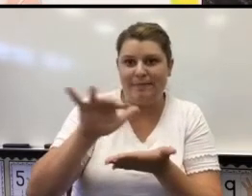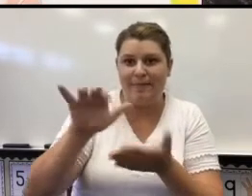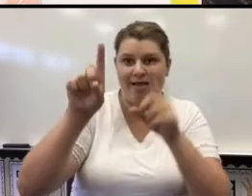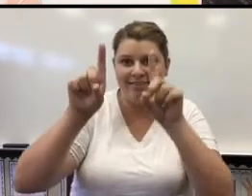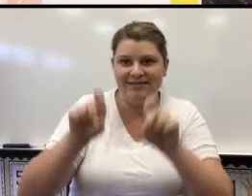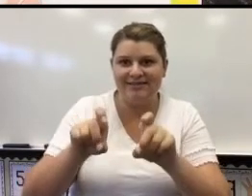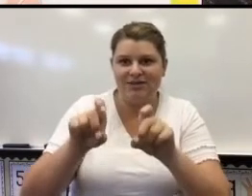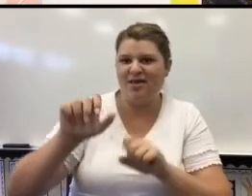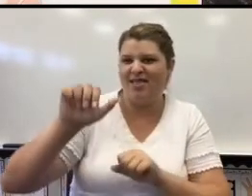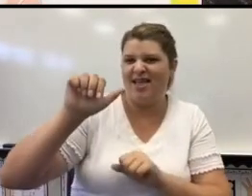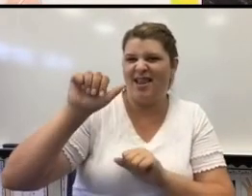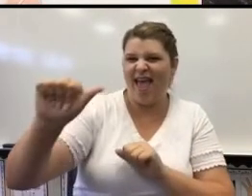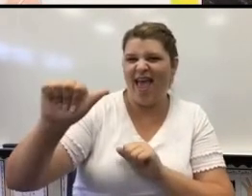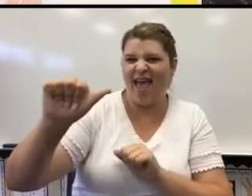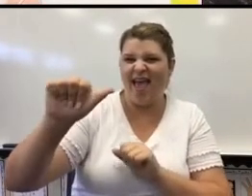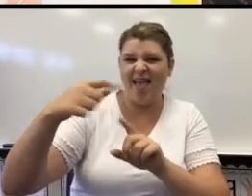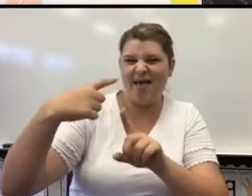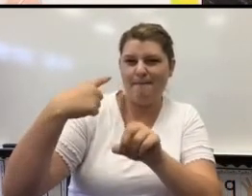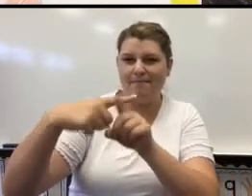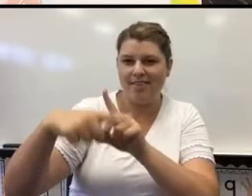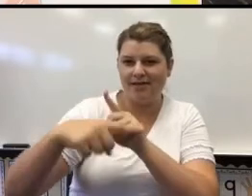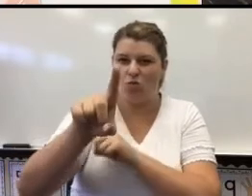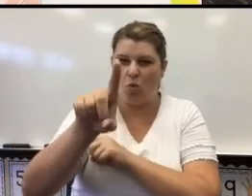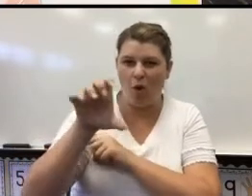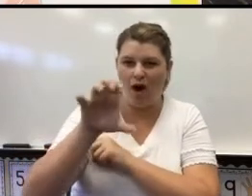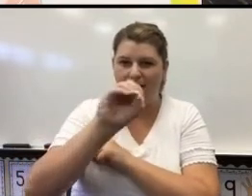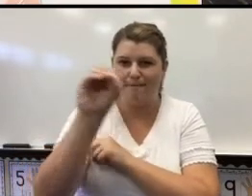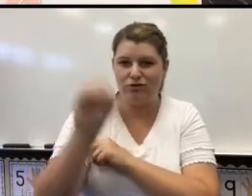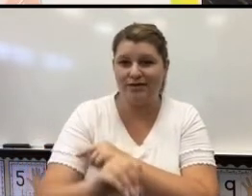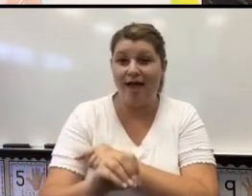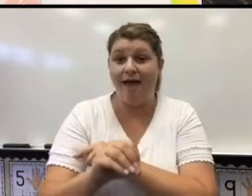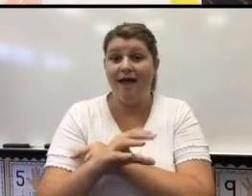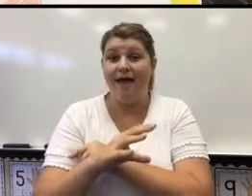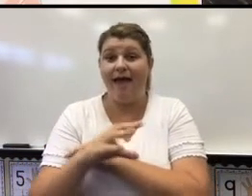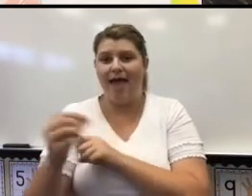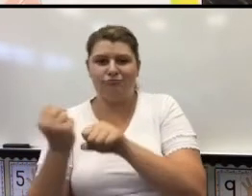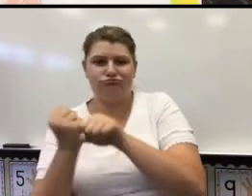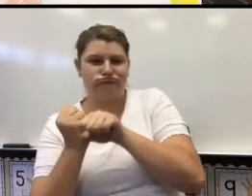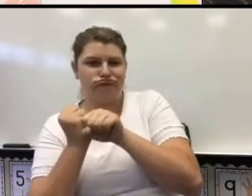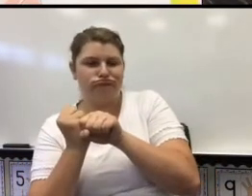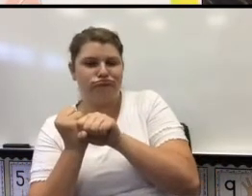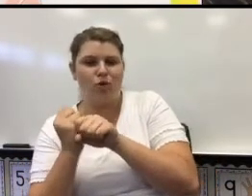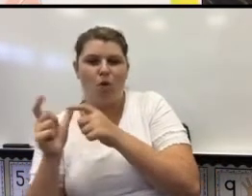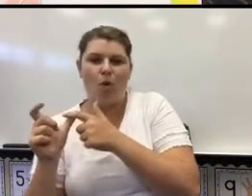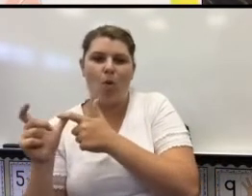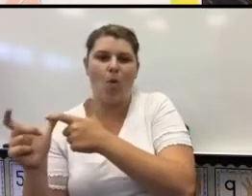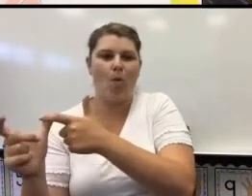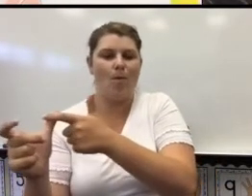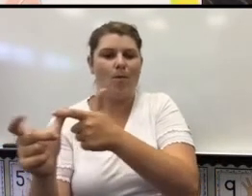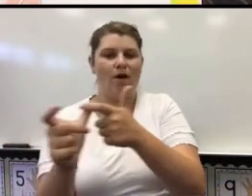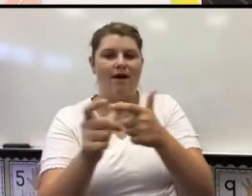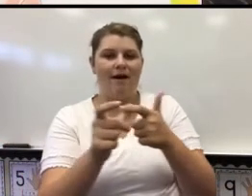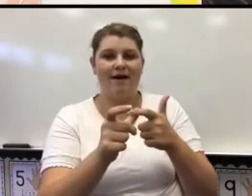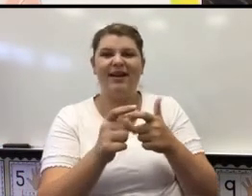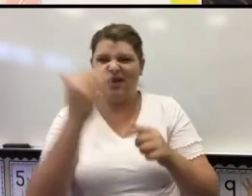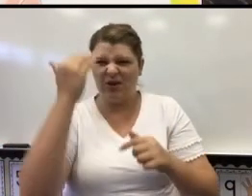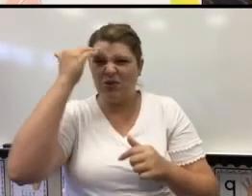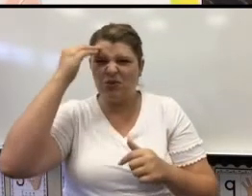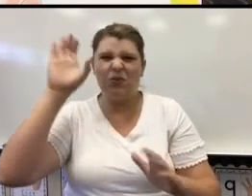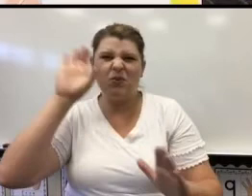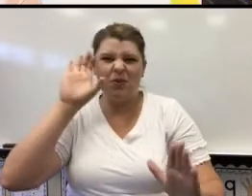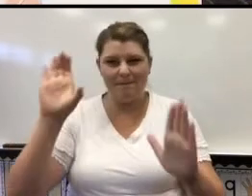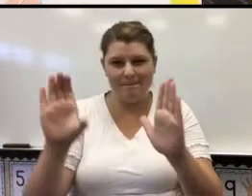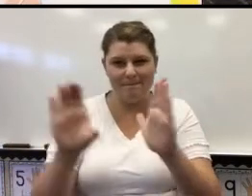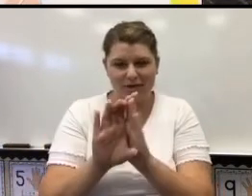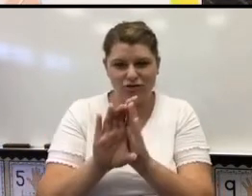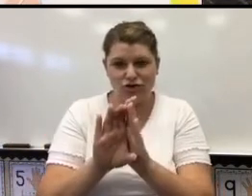spelling test with the big A+ at the top. He also drew a picture of himself hitting a home run. George knew the